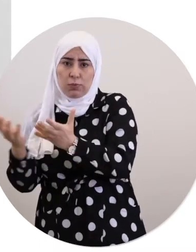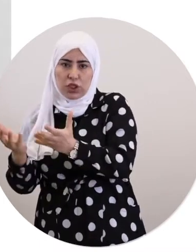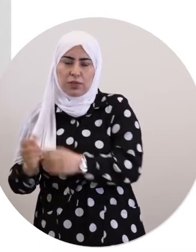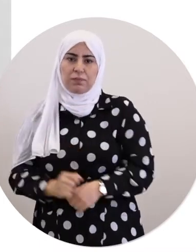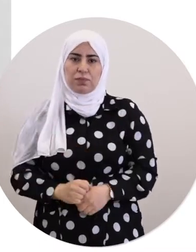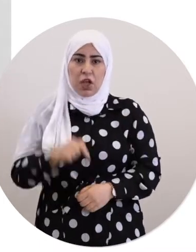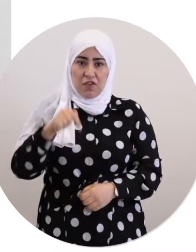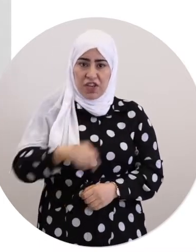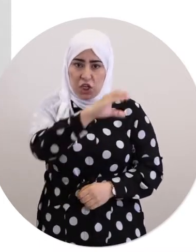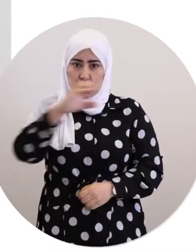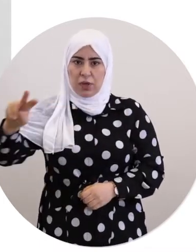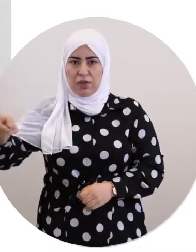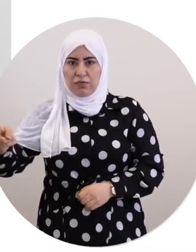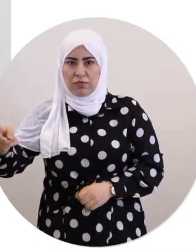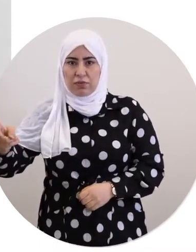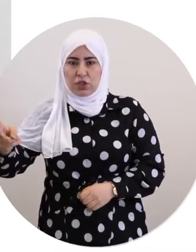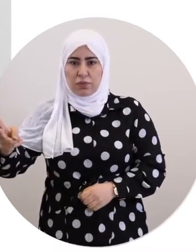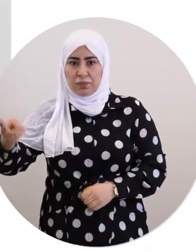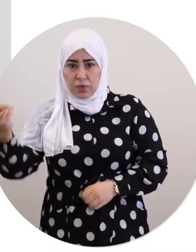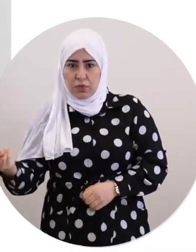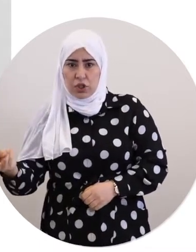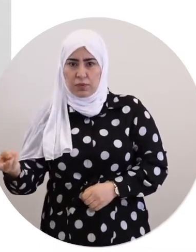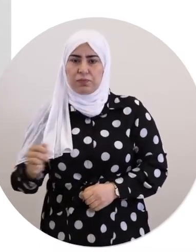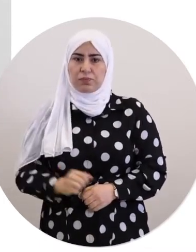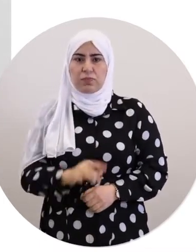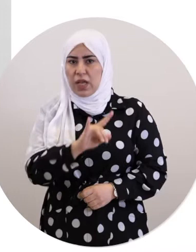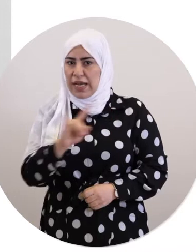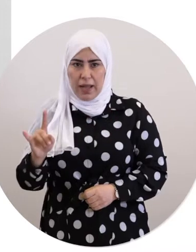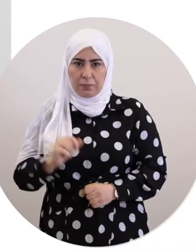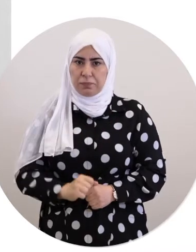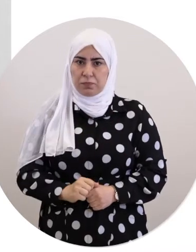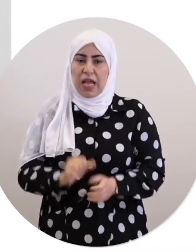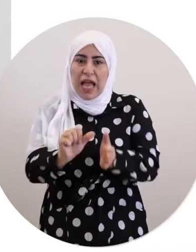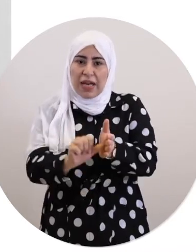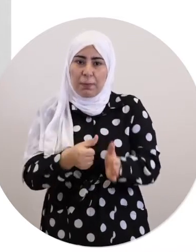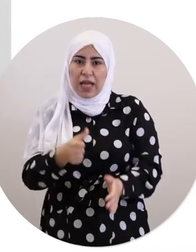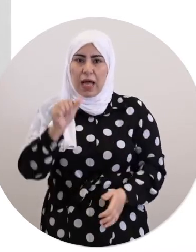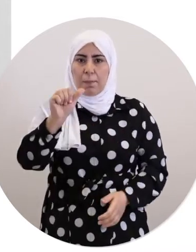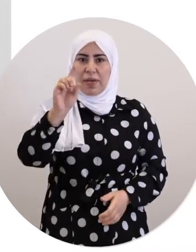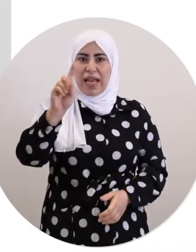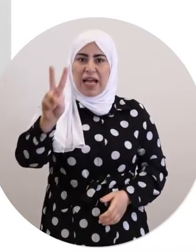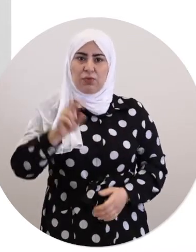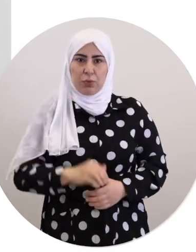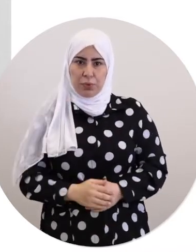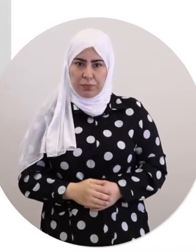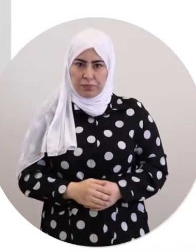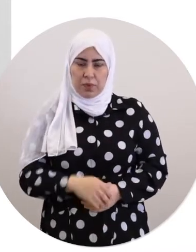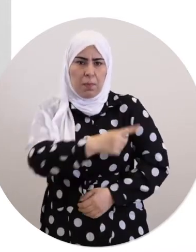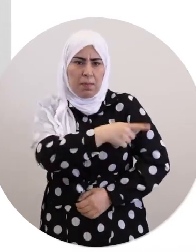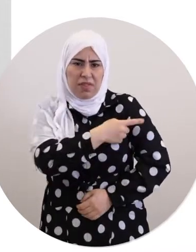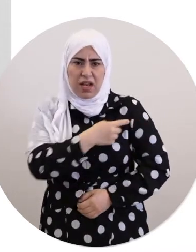object. But in inversion, it's different. We start with the adverb. And adverbs are things like rarely,